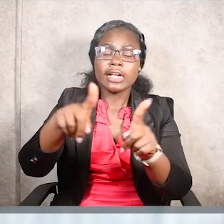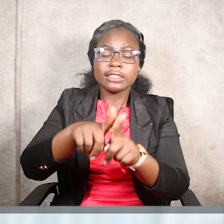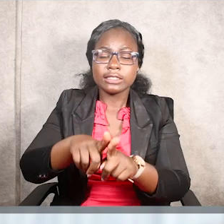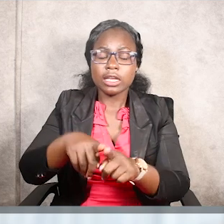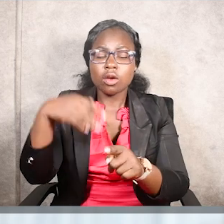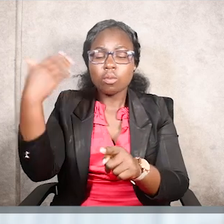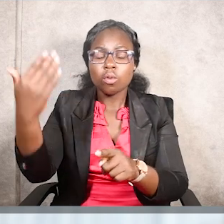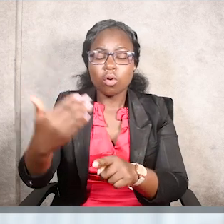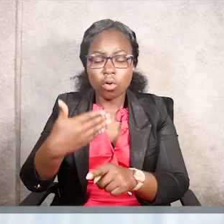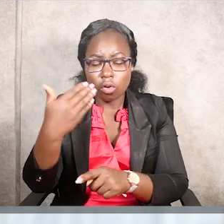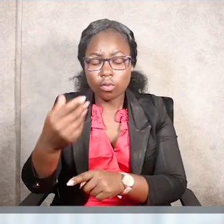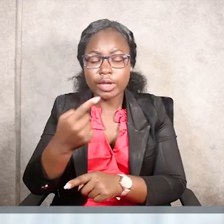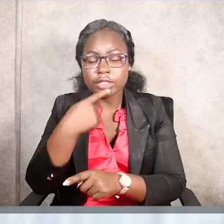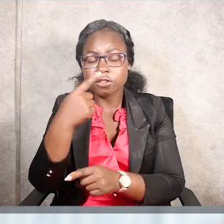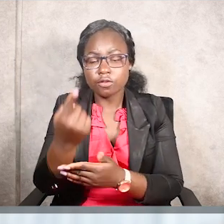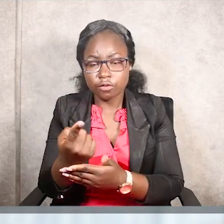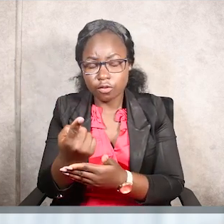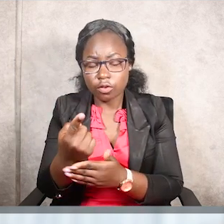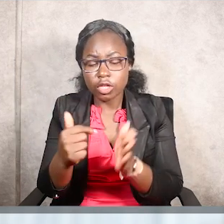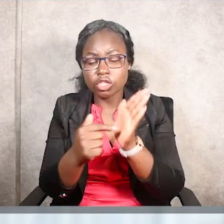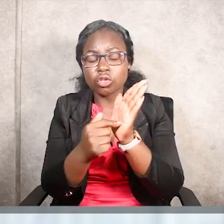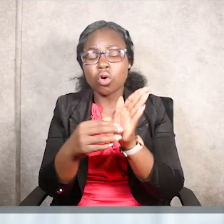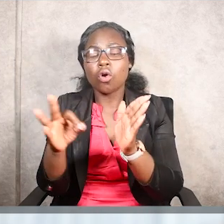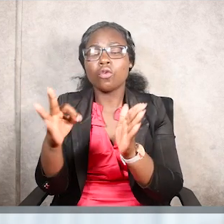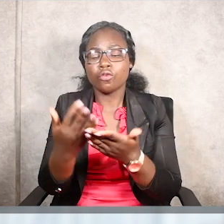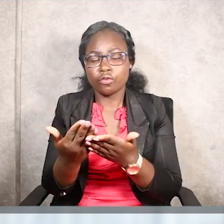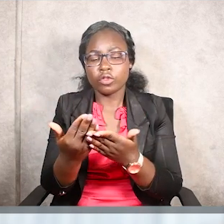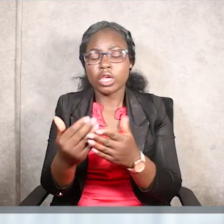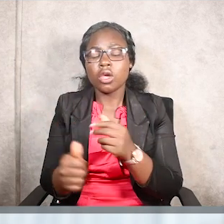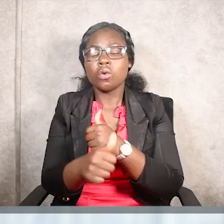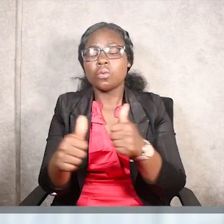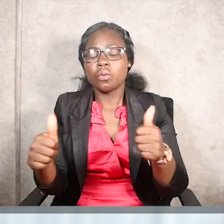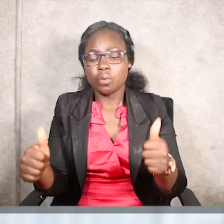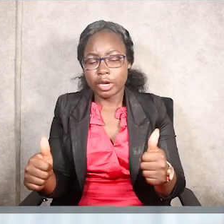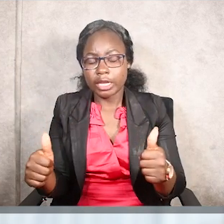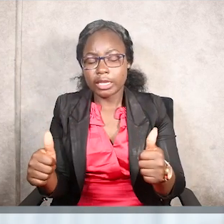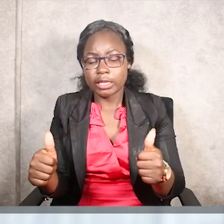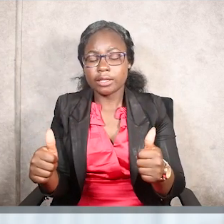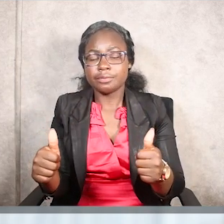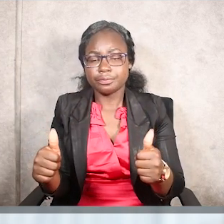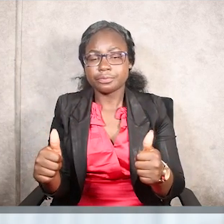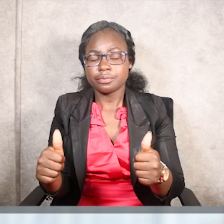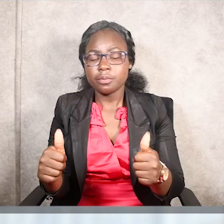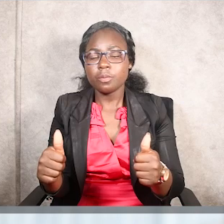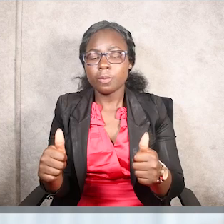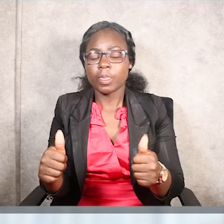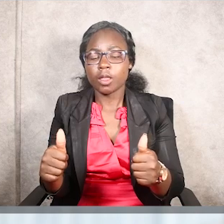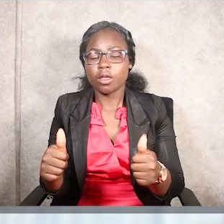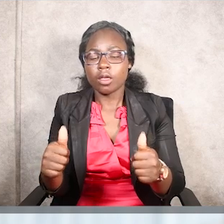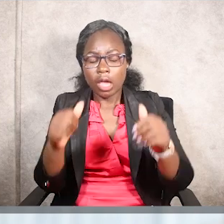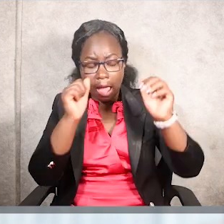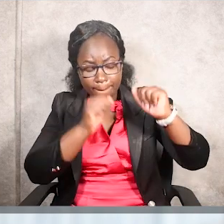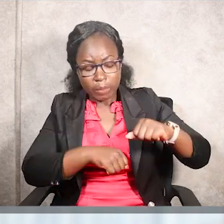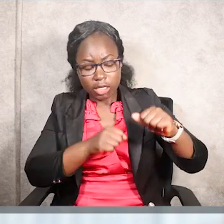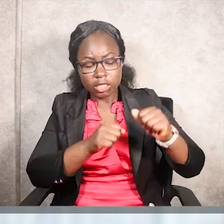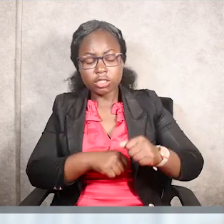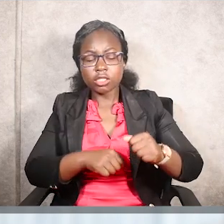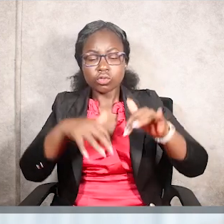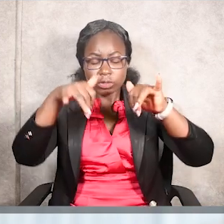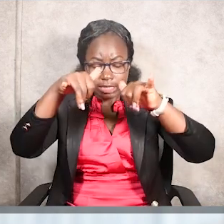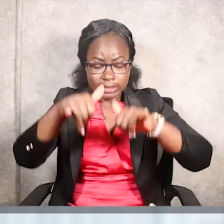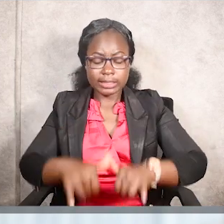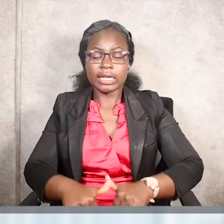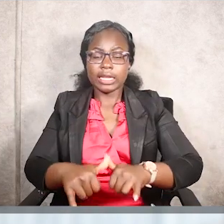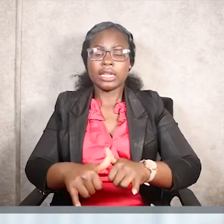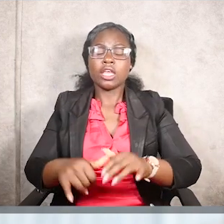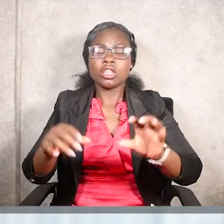regularly for measurement of the effectiveness and to gauge their ability to sustain the organization